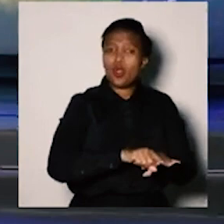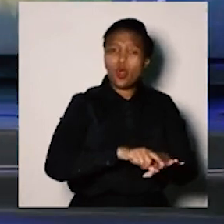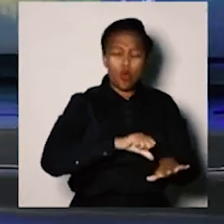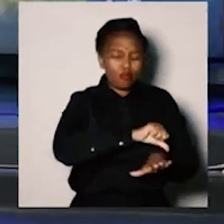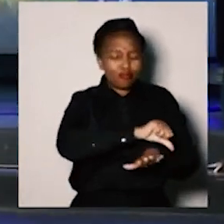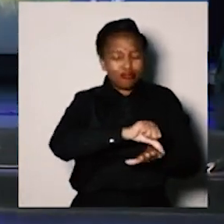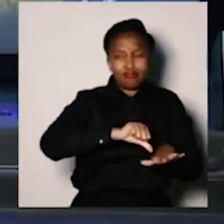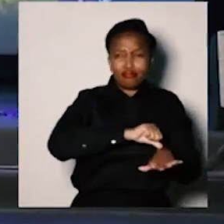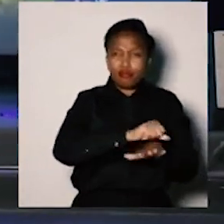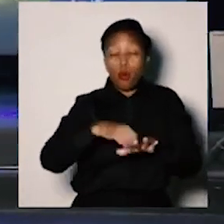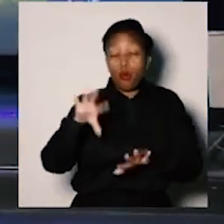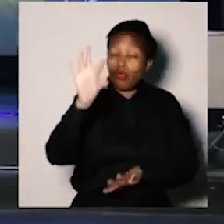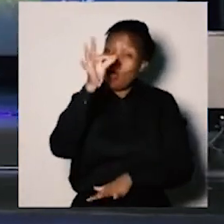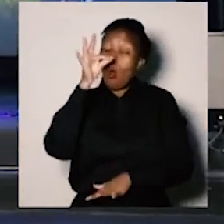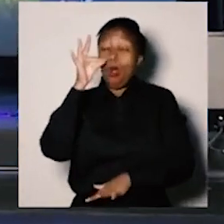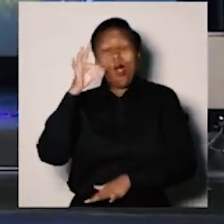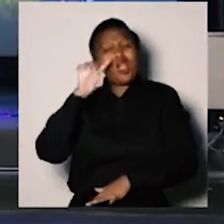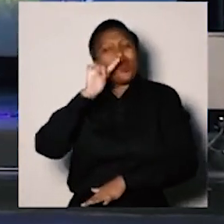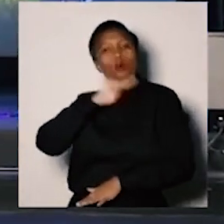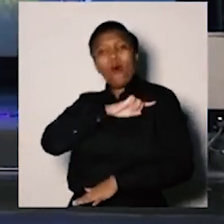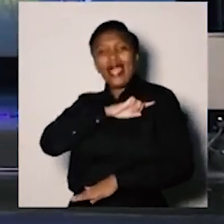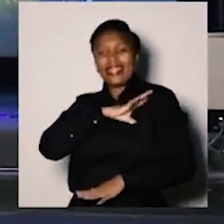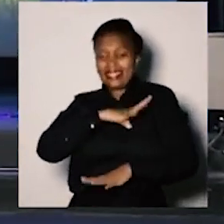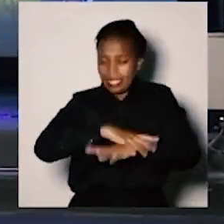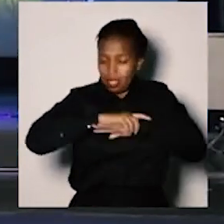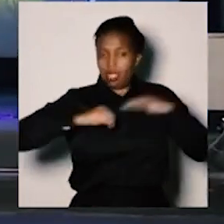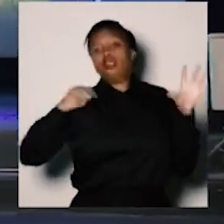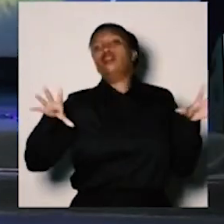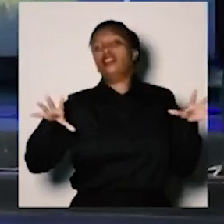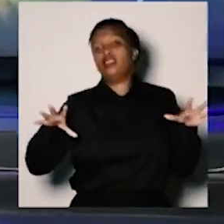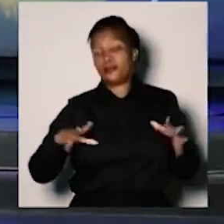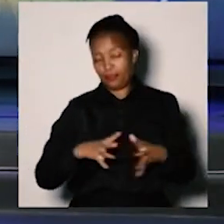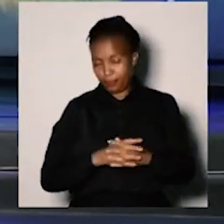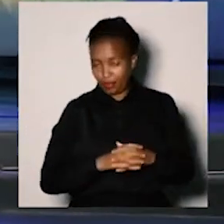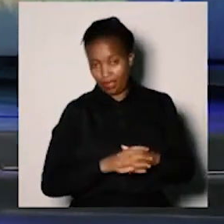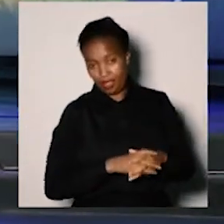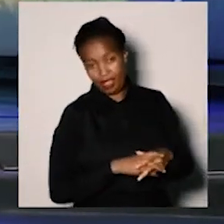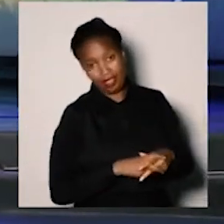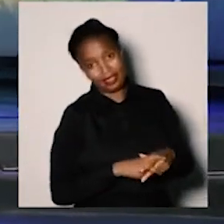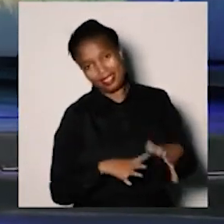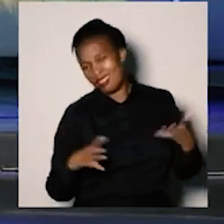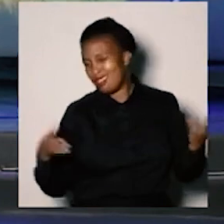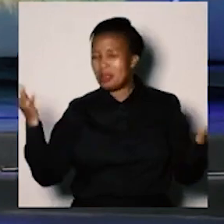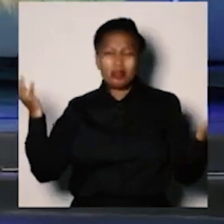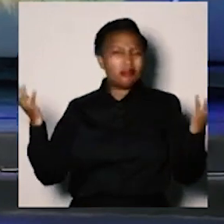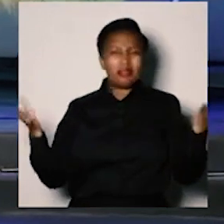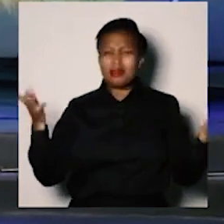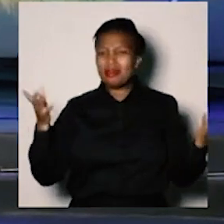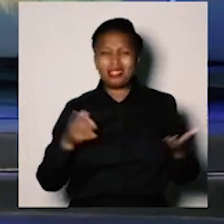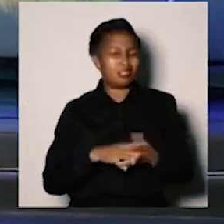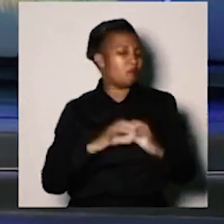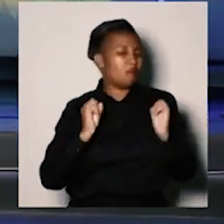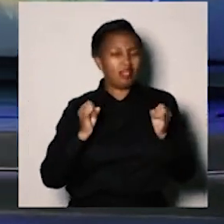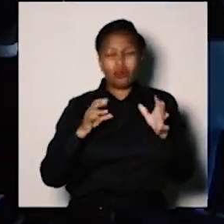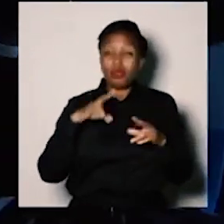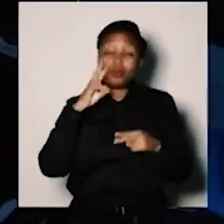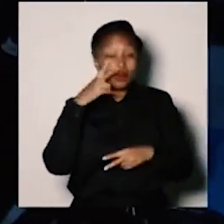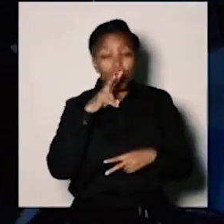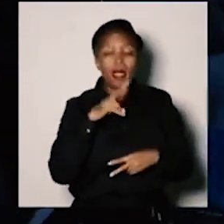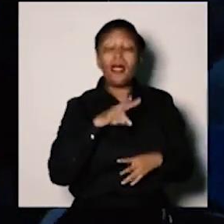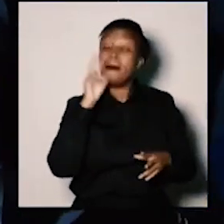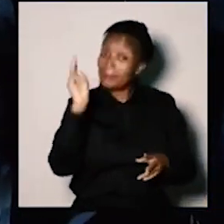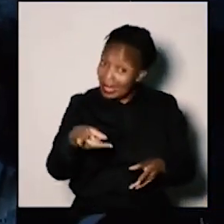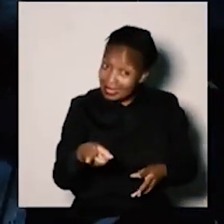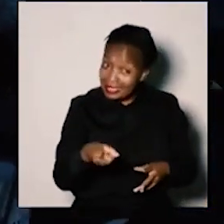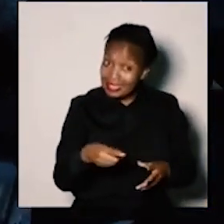body with oil so that they became slippery. Now that may sound quite snacks in the natural sense, but in the